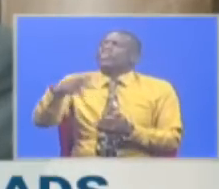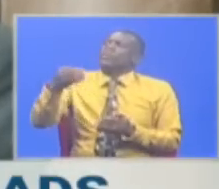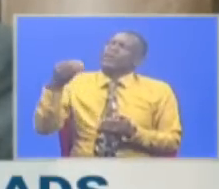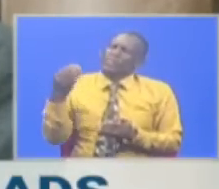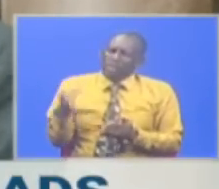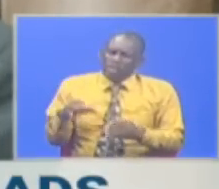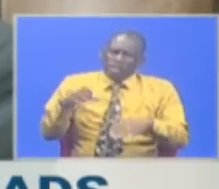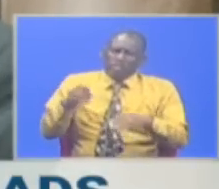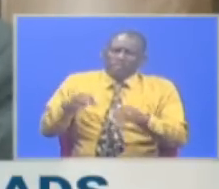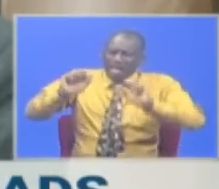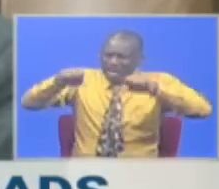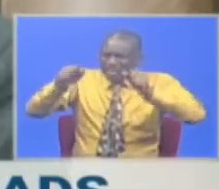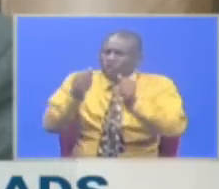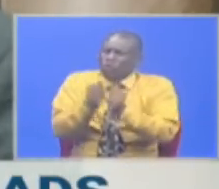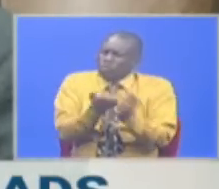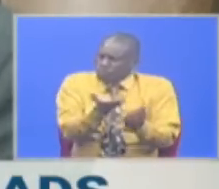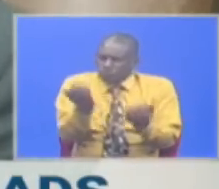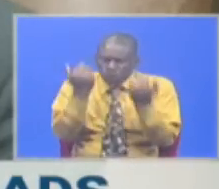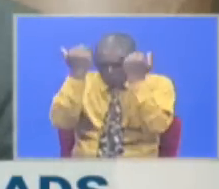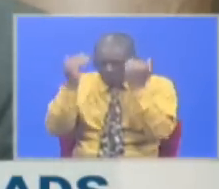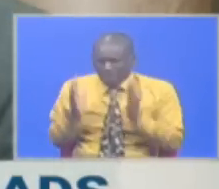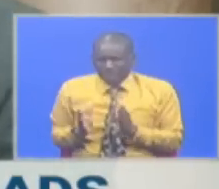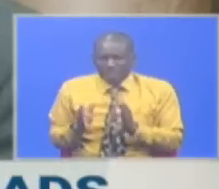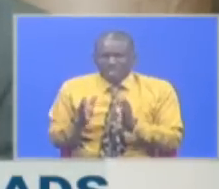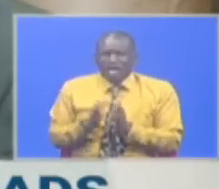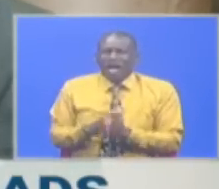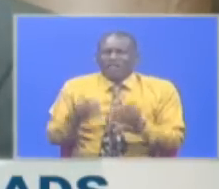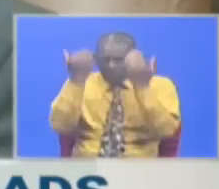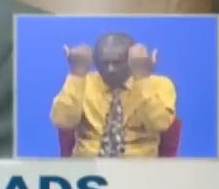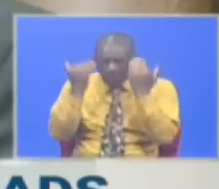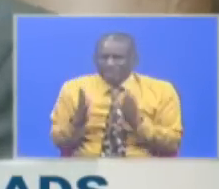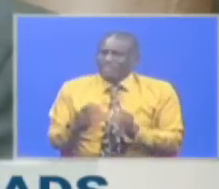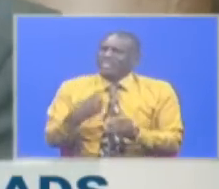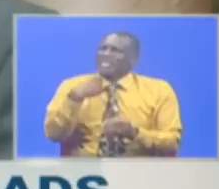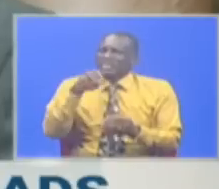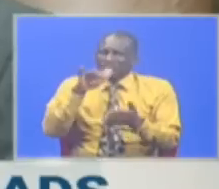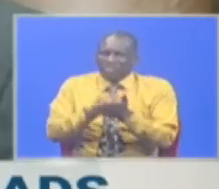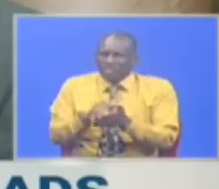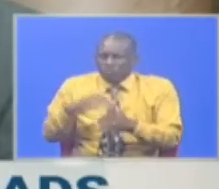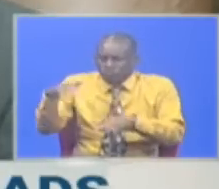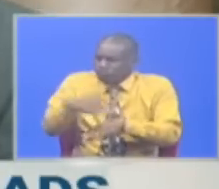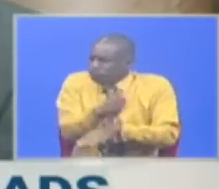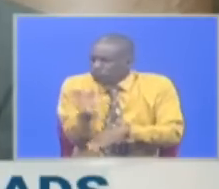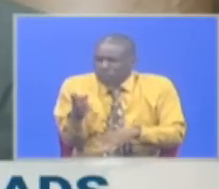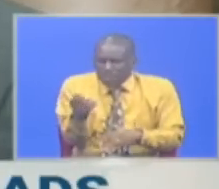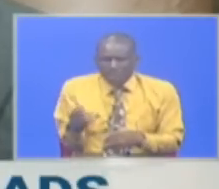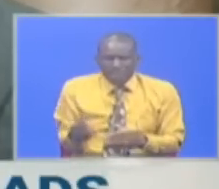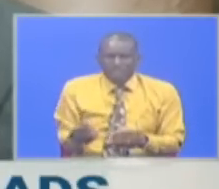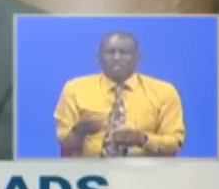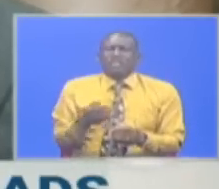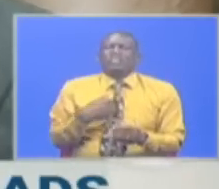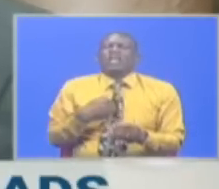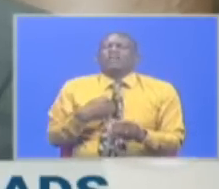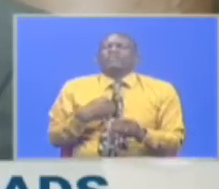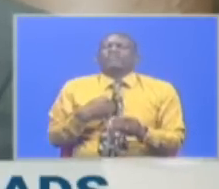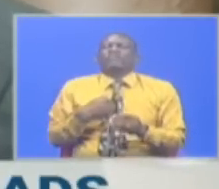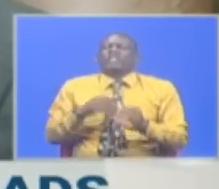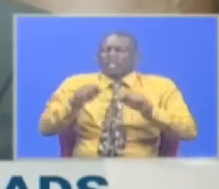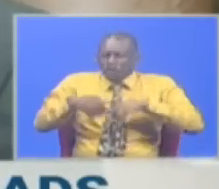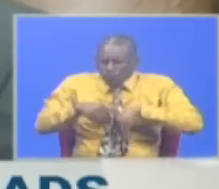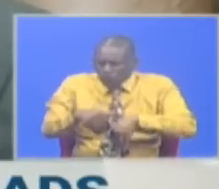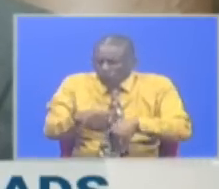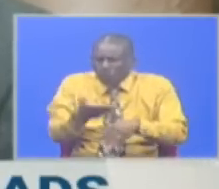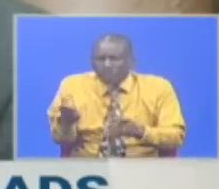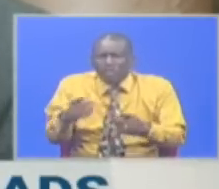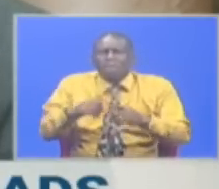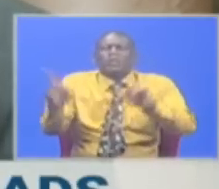into agreements with these advocates, and the advocates, they are saying, conned them. So they have recourse, but it's not in the court to begin